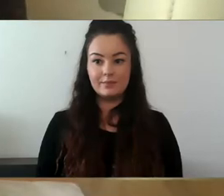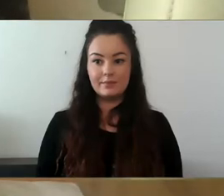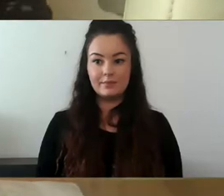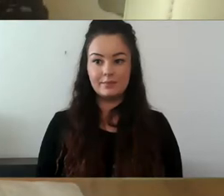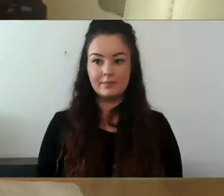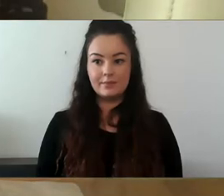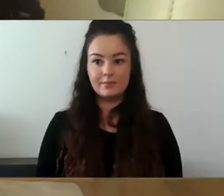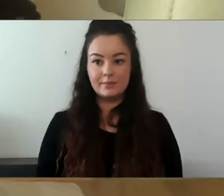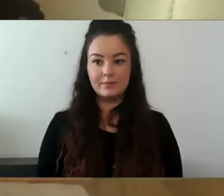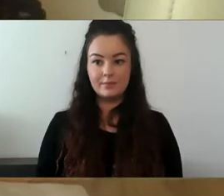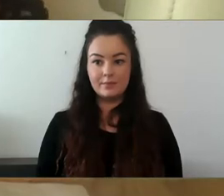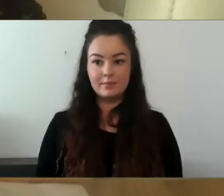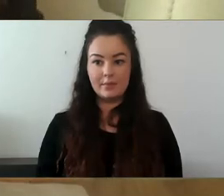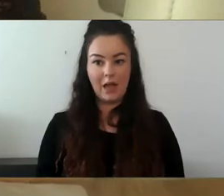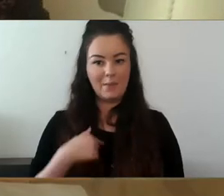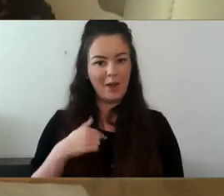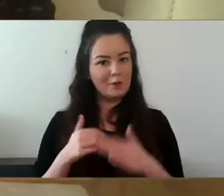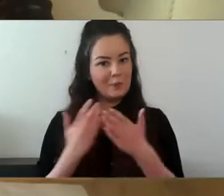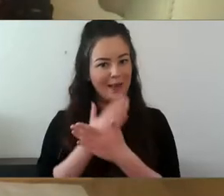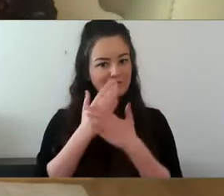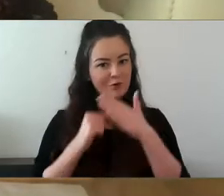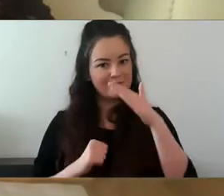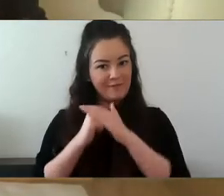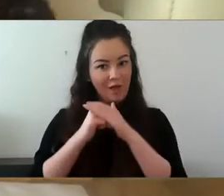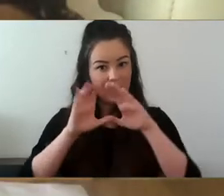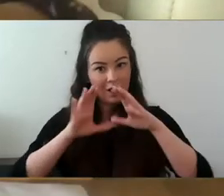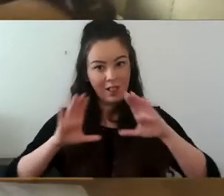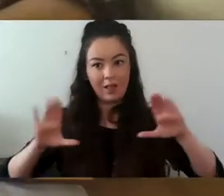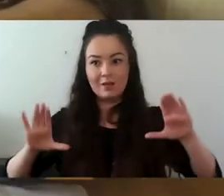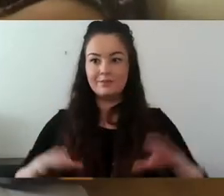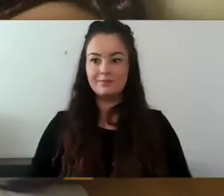And I'm just going to get these filled up.